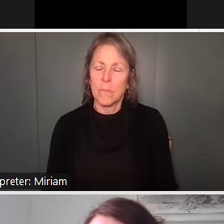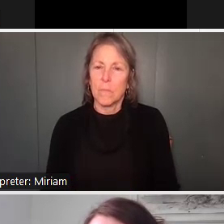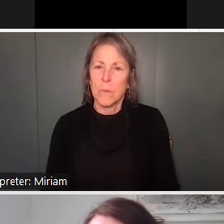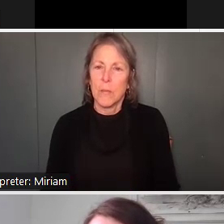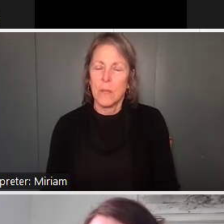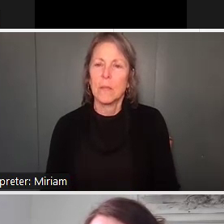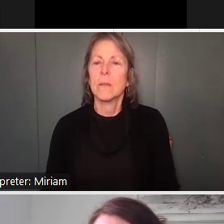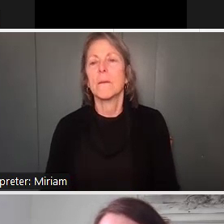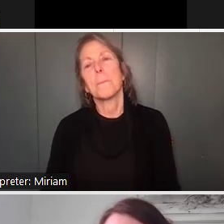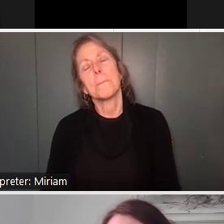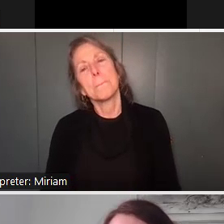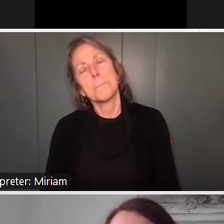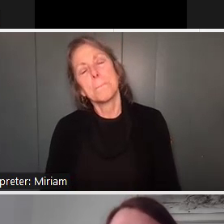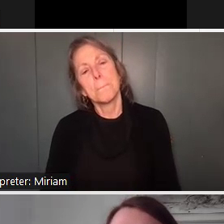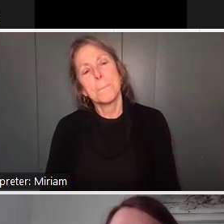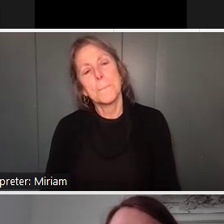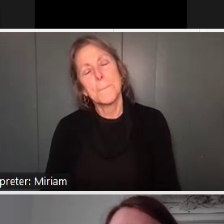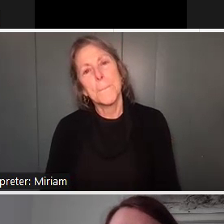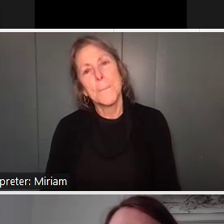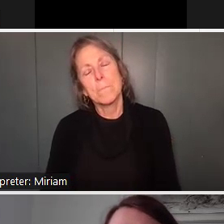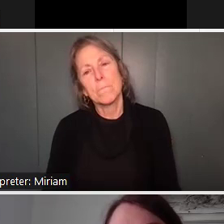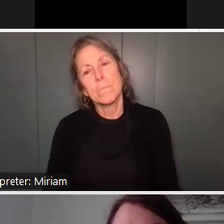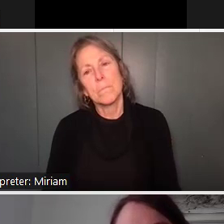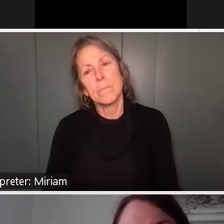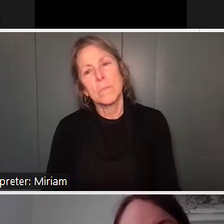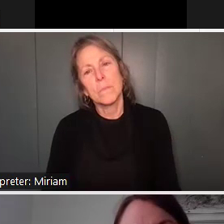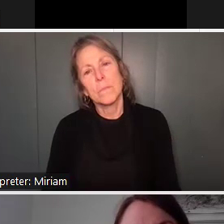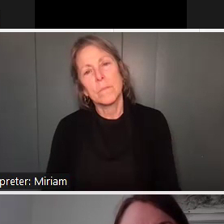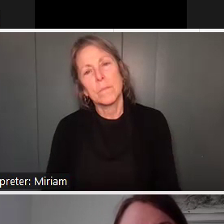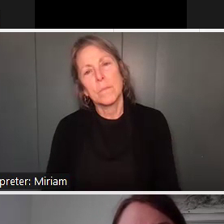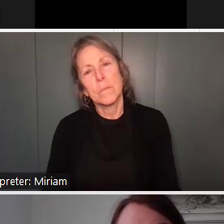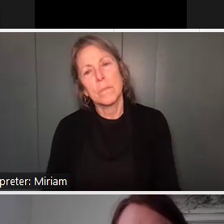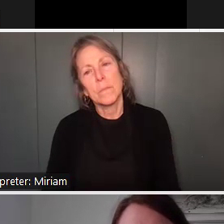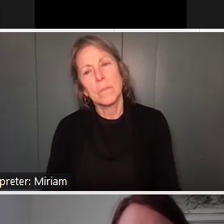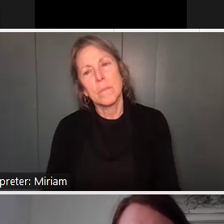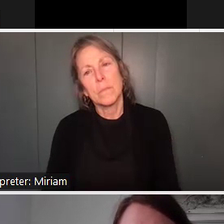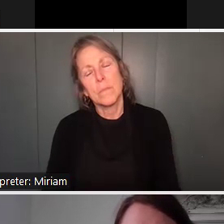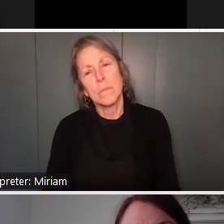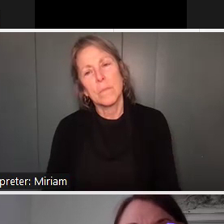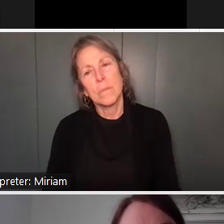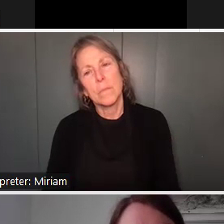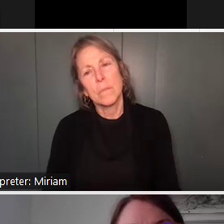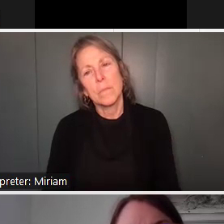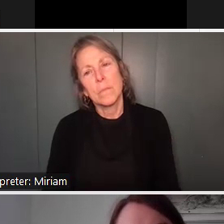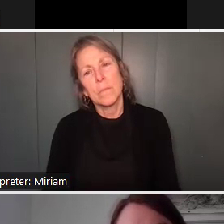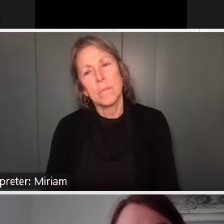comfortable sharing your race and ethnicity That's good. rather than